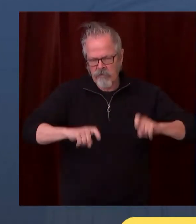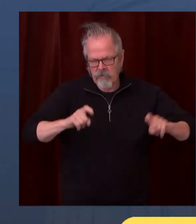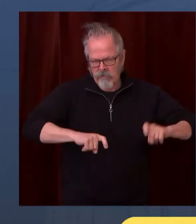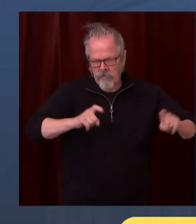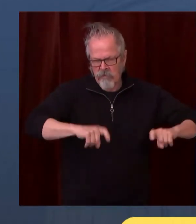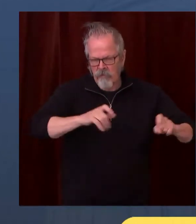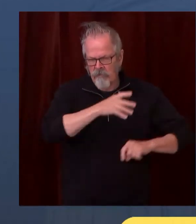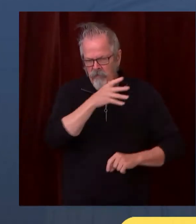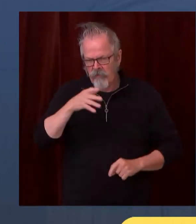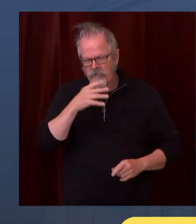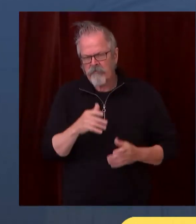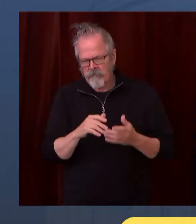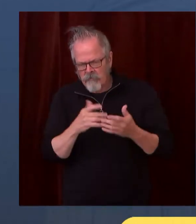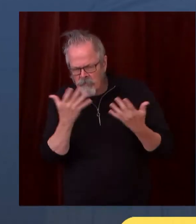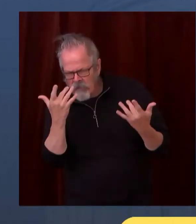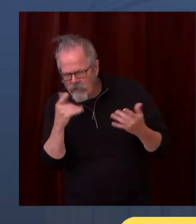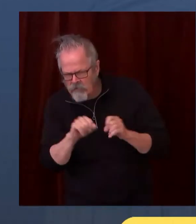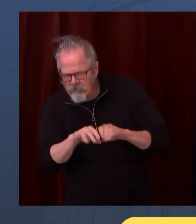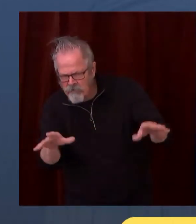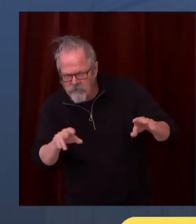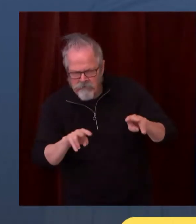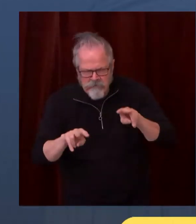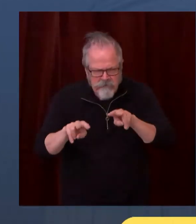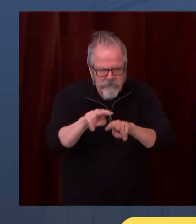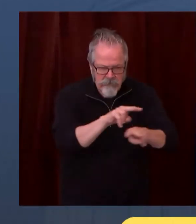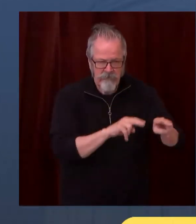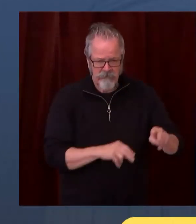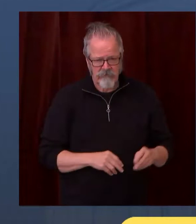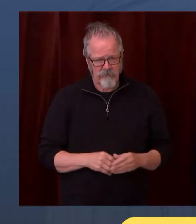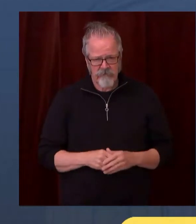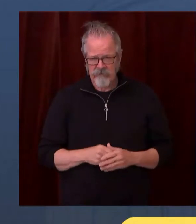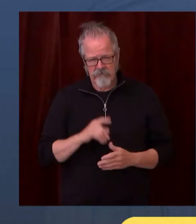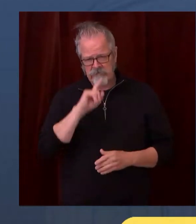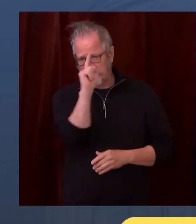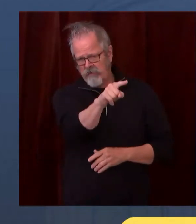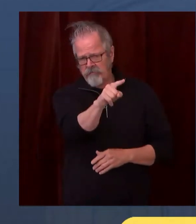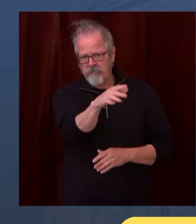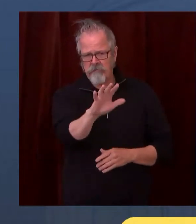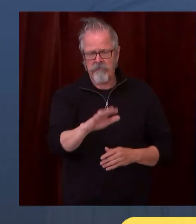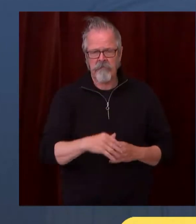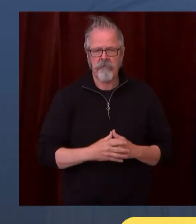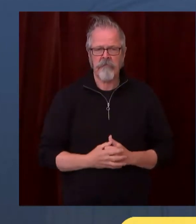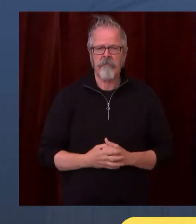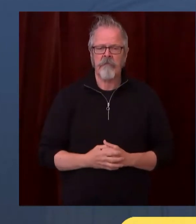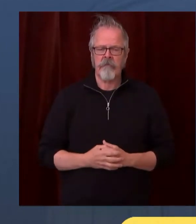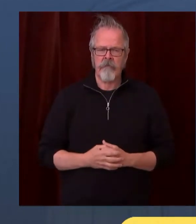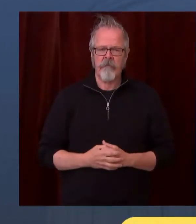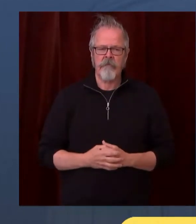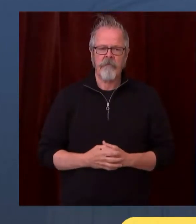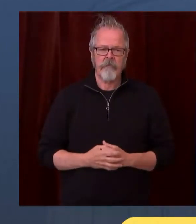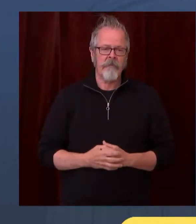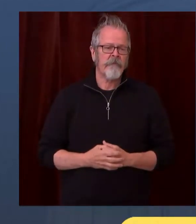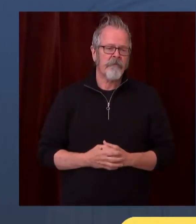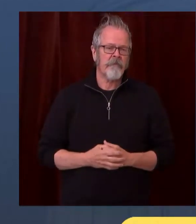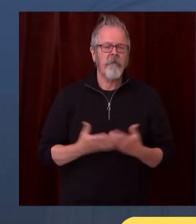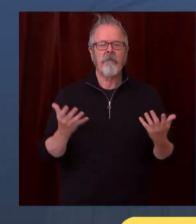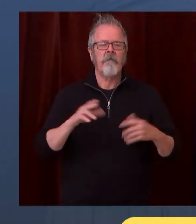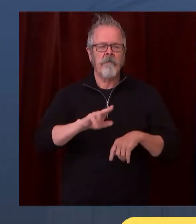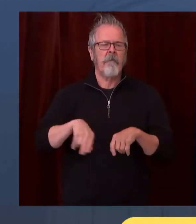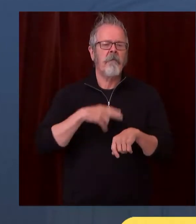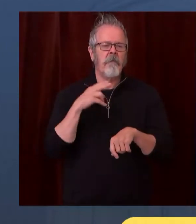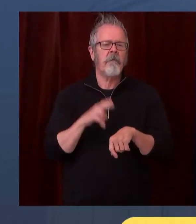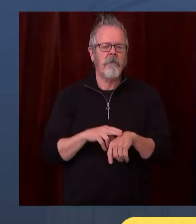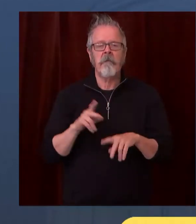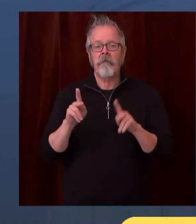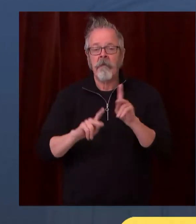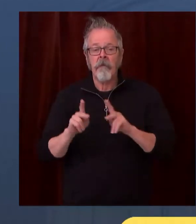Now, besides the health impacts, the economic impacts on our families have been profound. So we really need